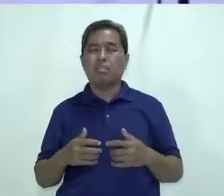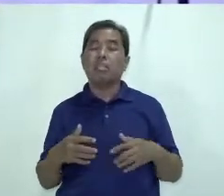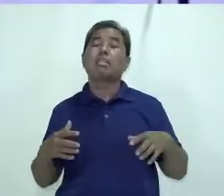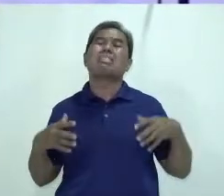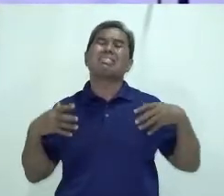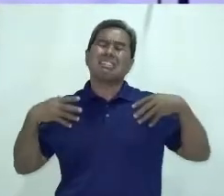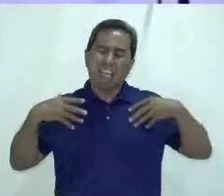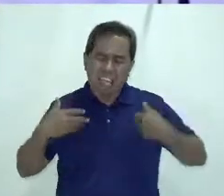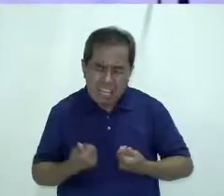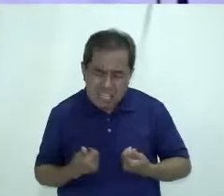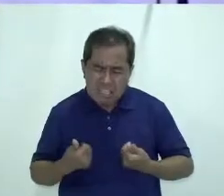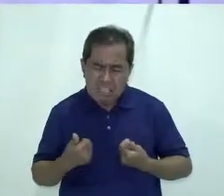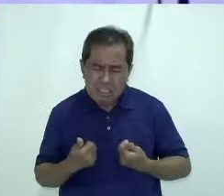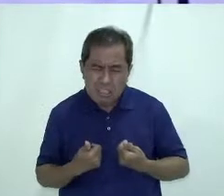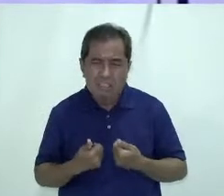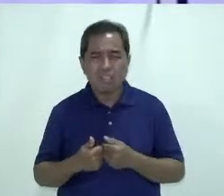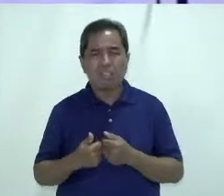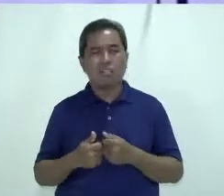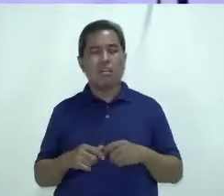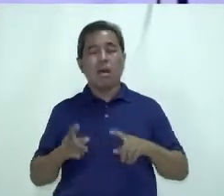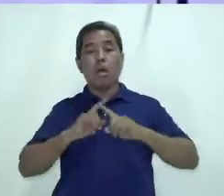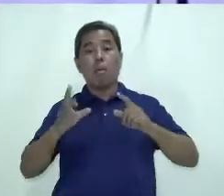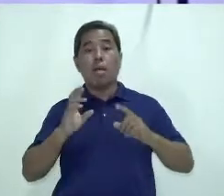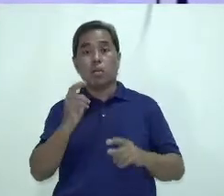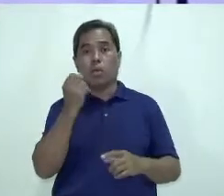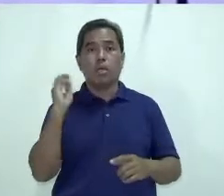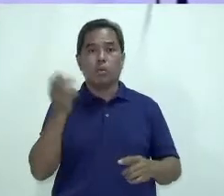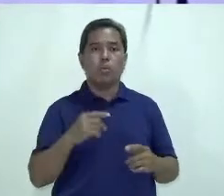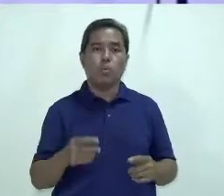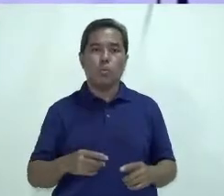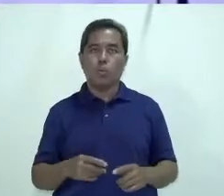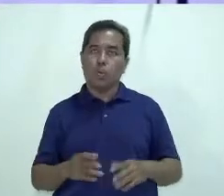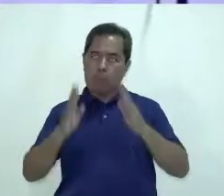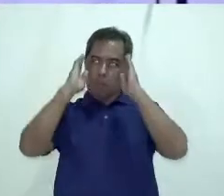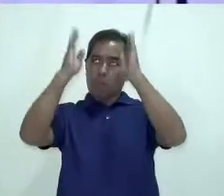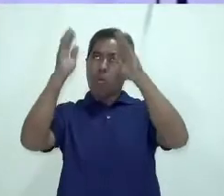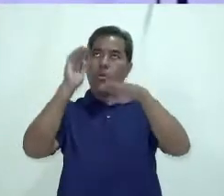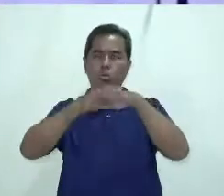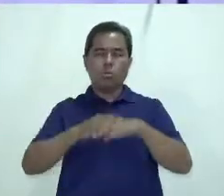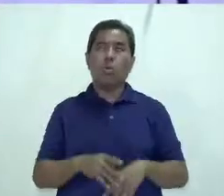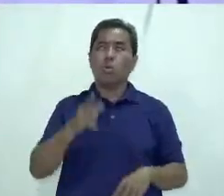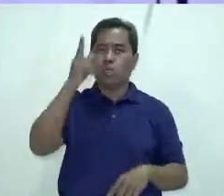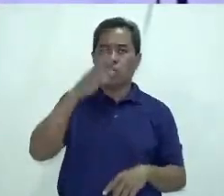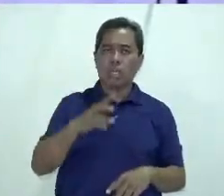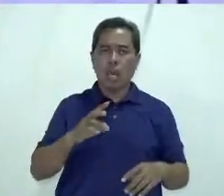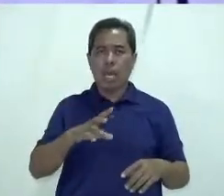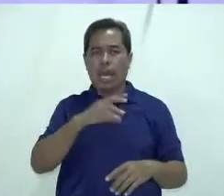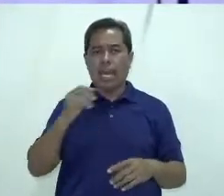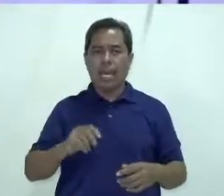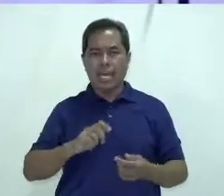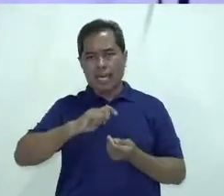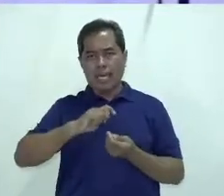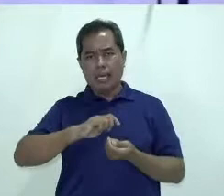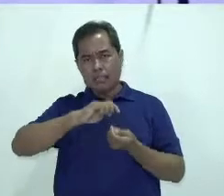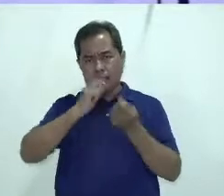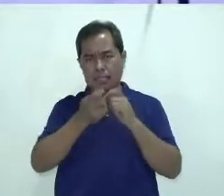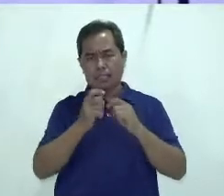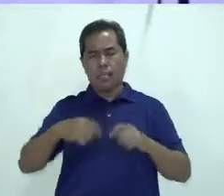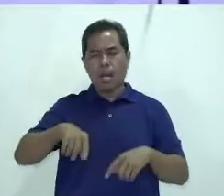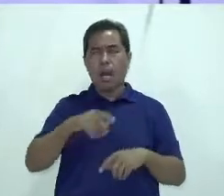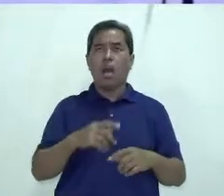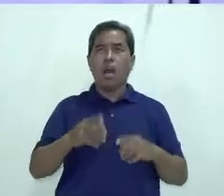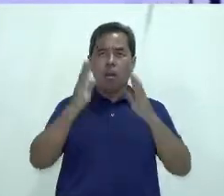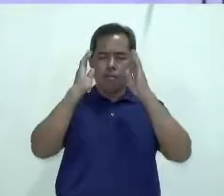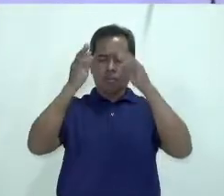wearying. It's tiring. But when we turn our attention to God, when we shift our focus on God and invite